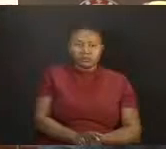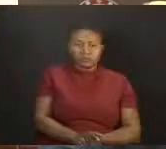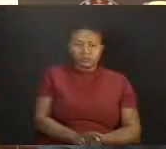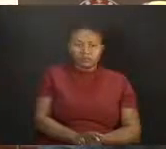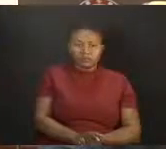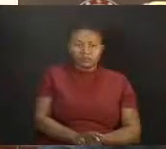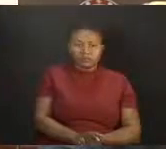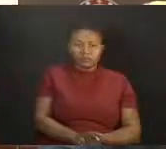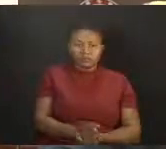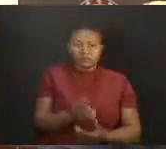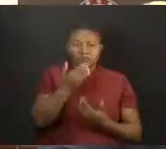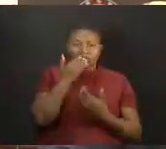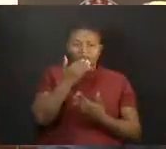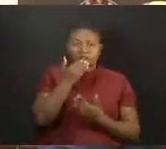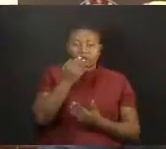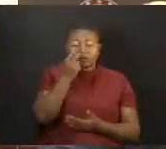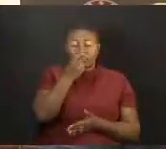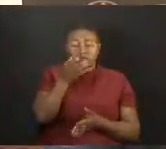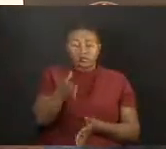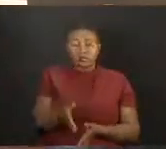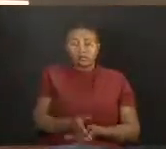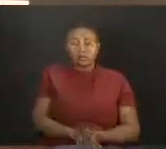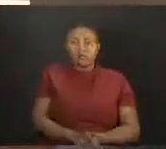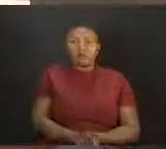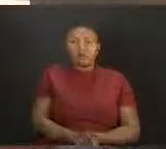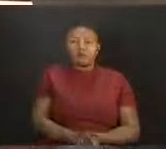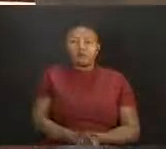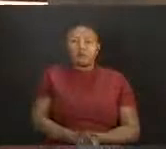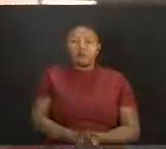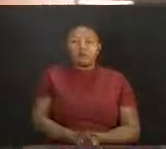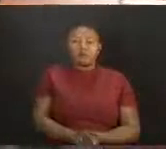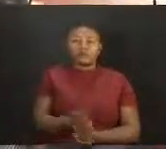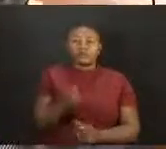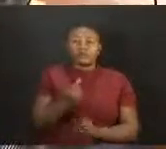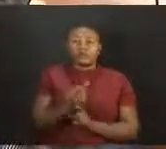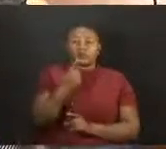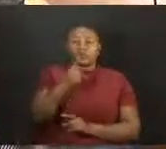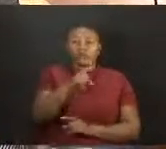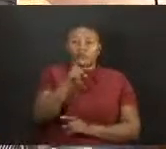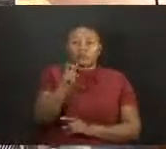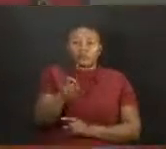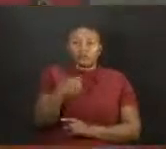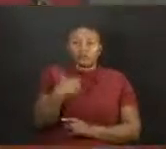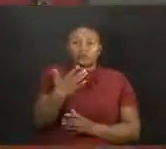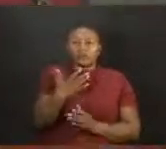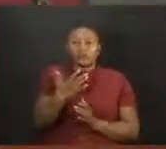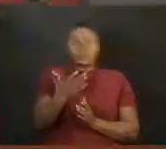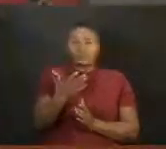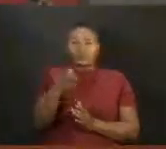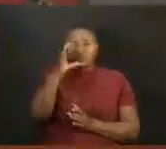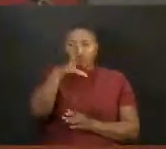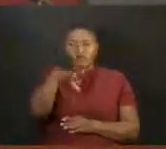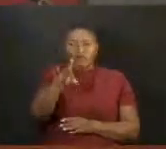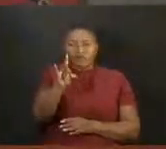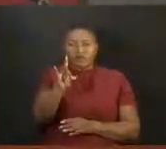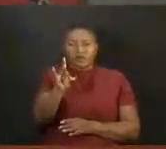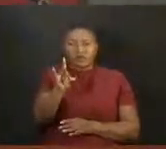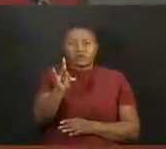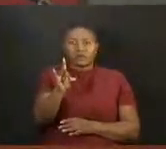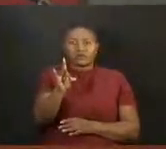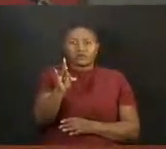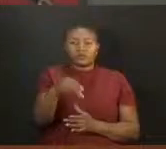Yeah, thank you, Mr. Speaker. Mine is just one question that I want to find out. In